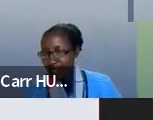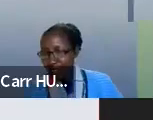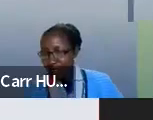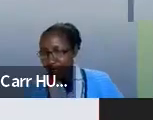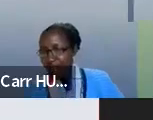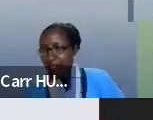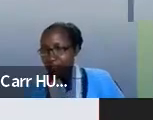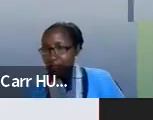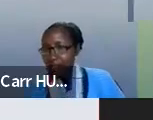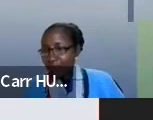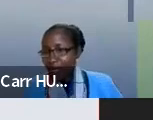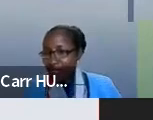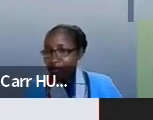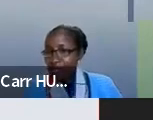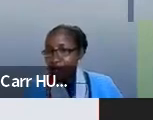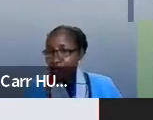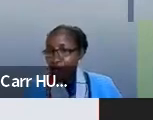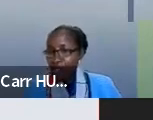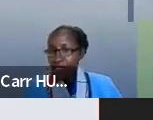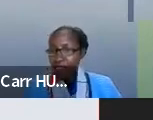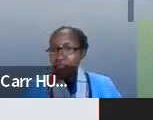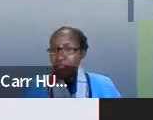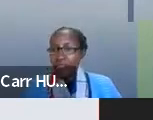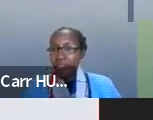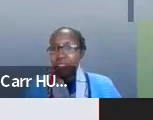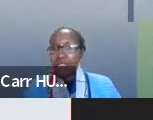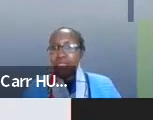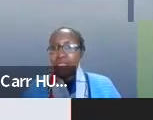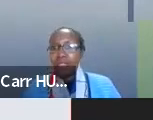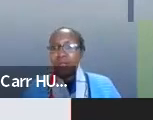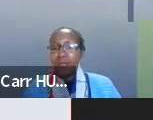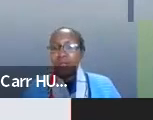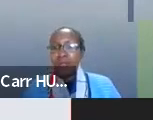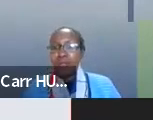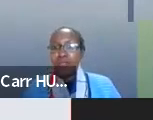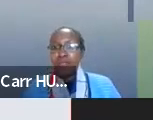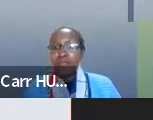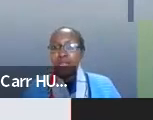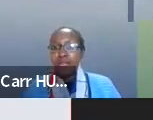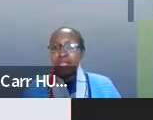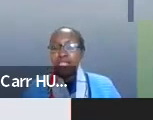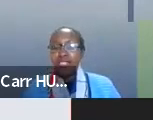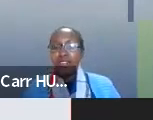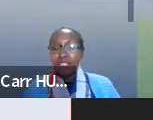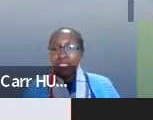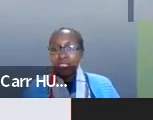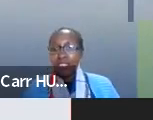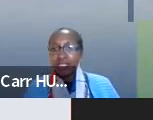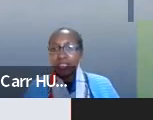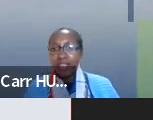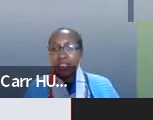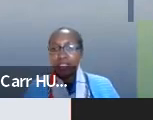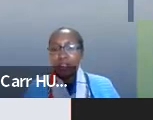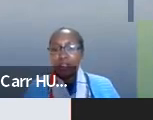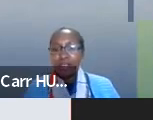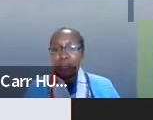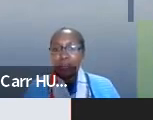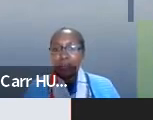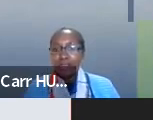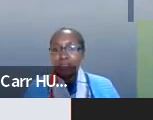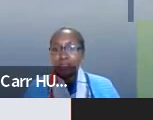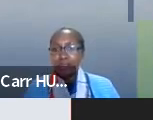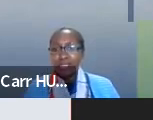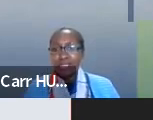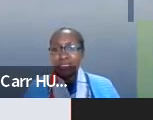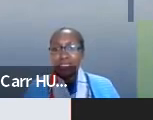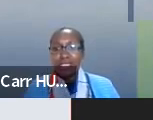that, Odette. So now we have a couple questions, and each of our guests have talked